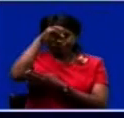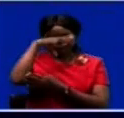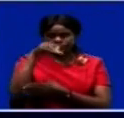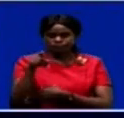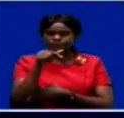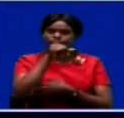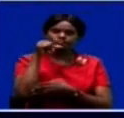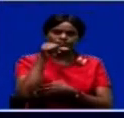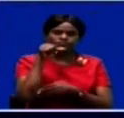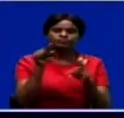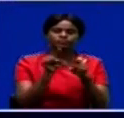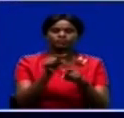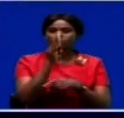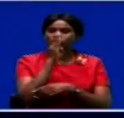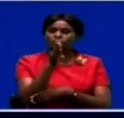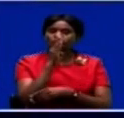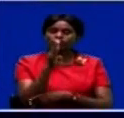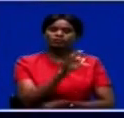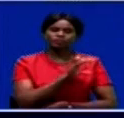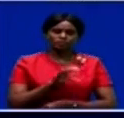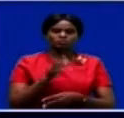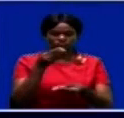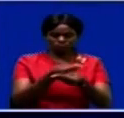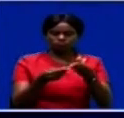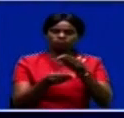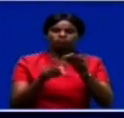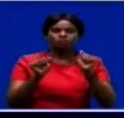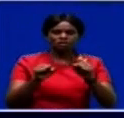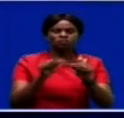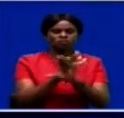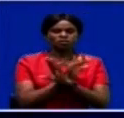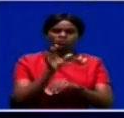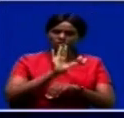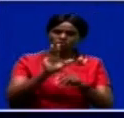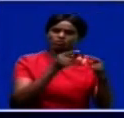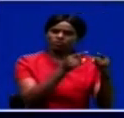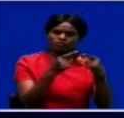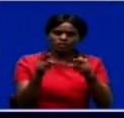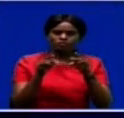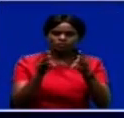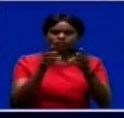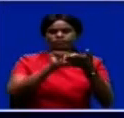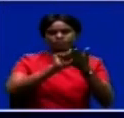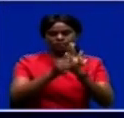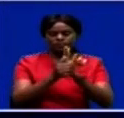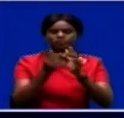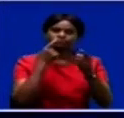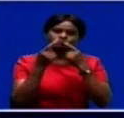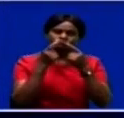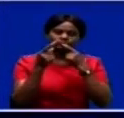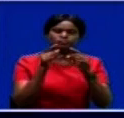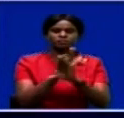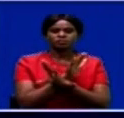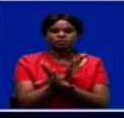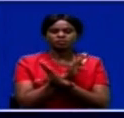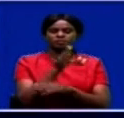and agriculture, and that Belgian companies can contribute to Zambia's diversification agenda. He was speaking during the